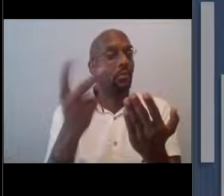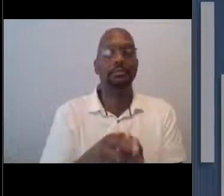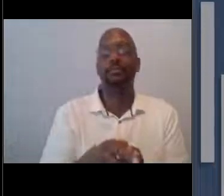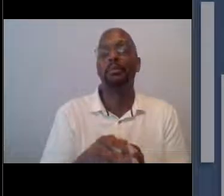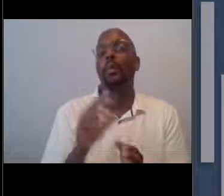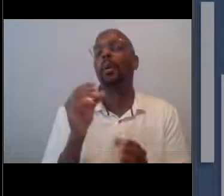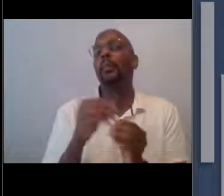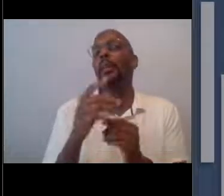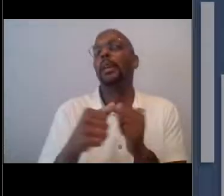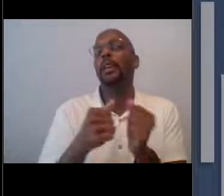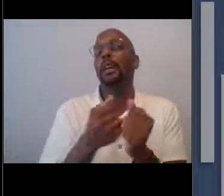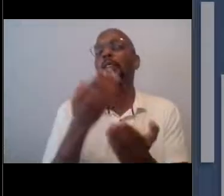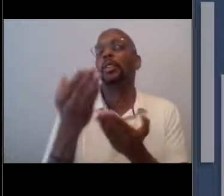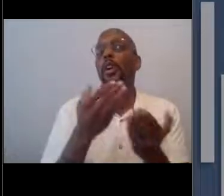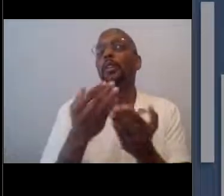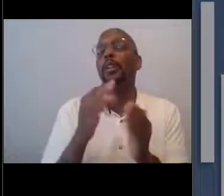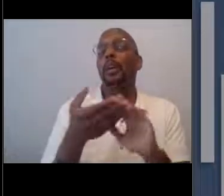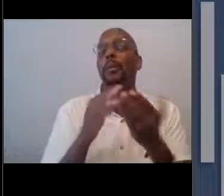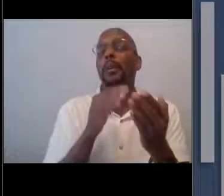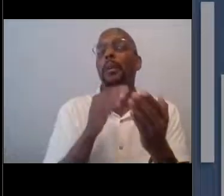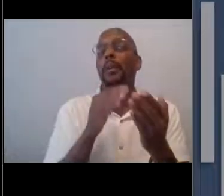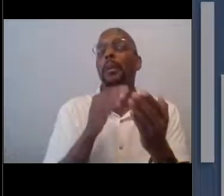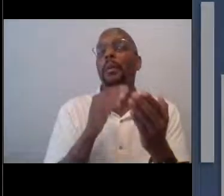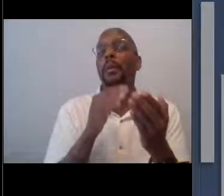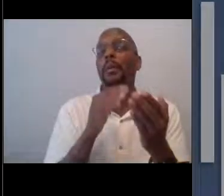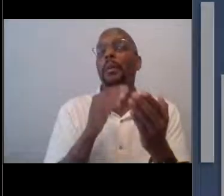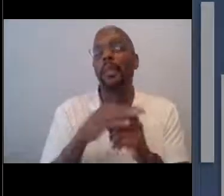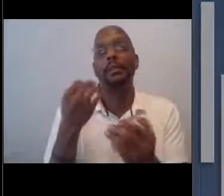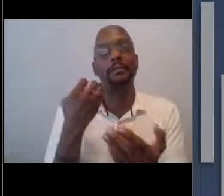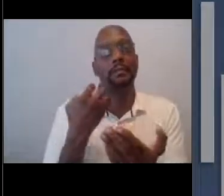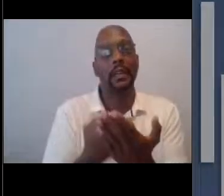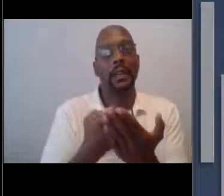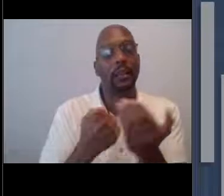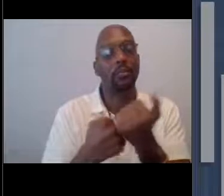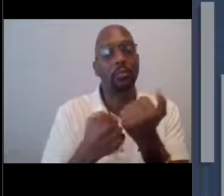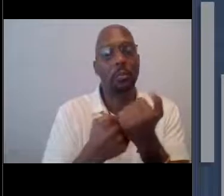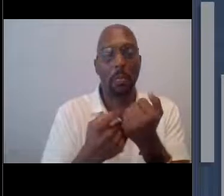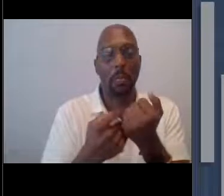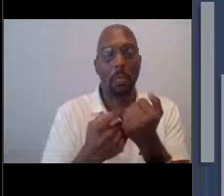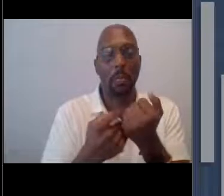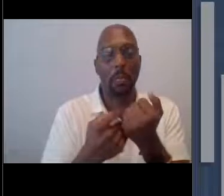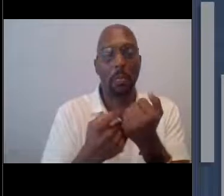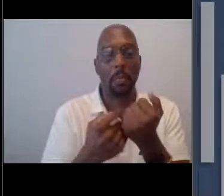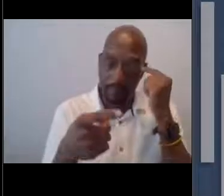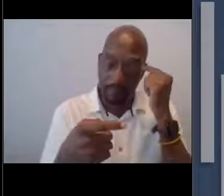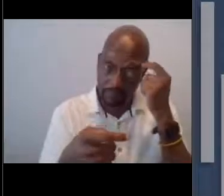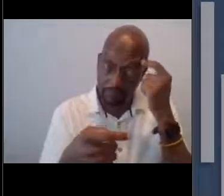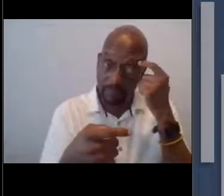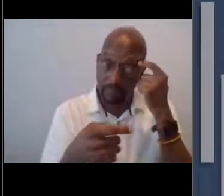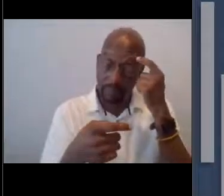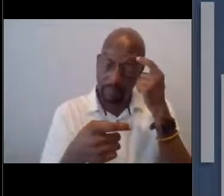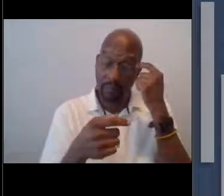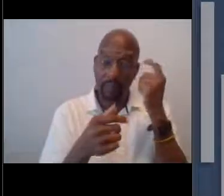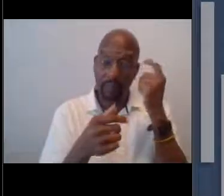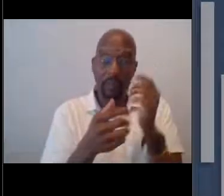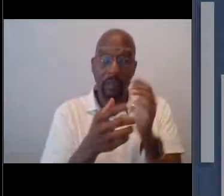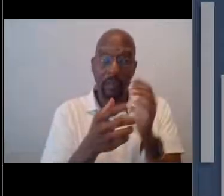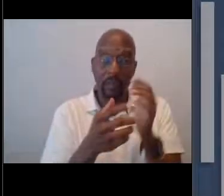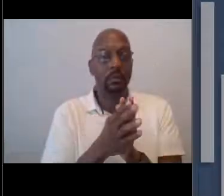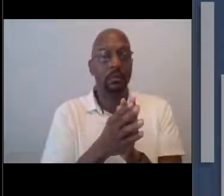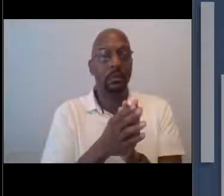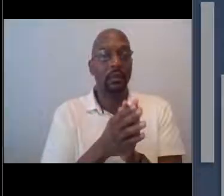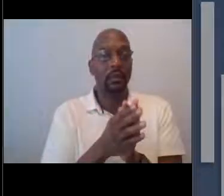communities. And what was really moving, and I'm going to break down myself, is that the executive